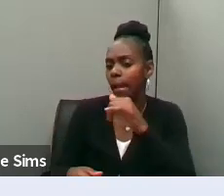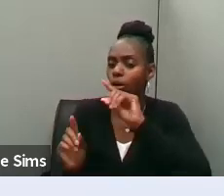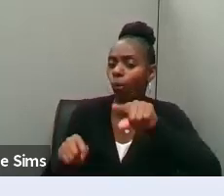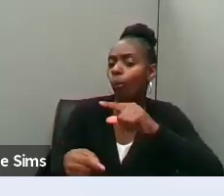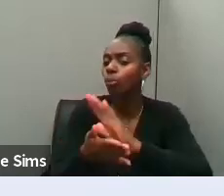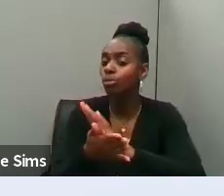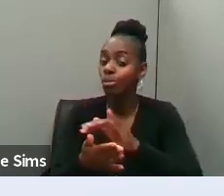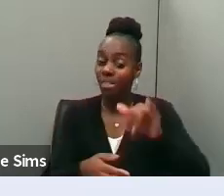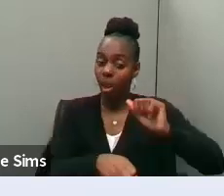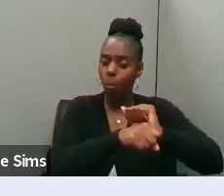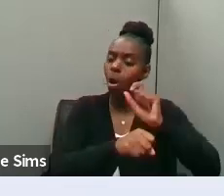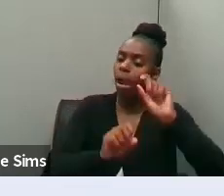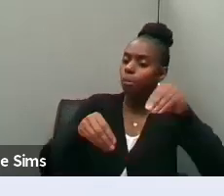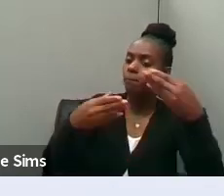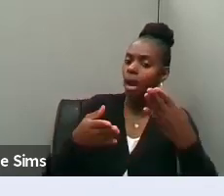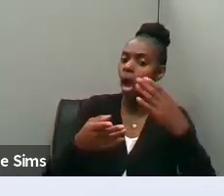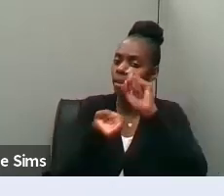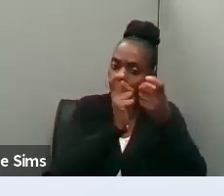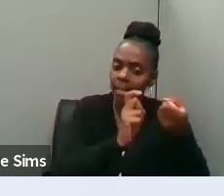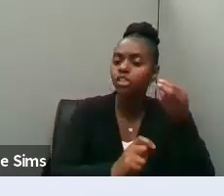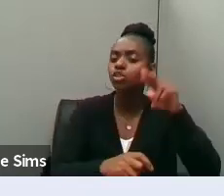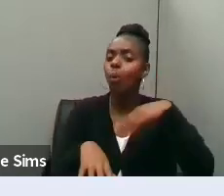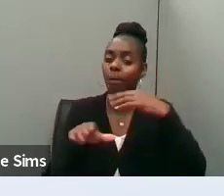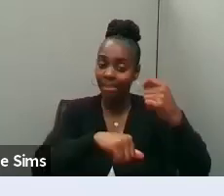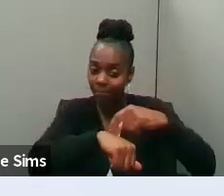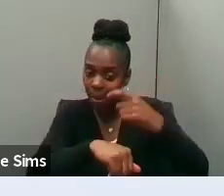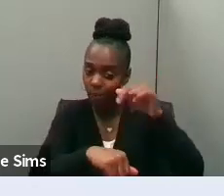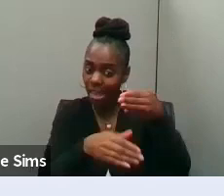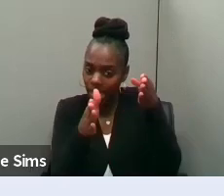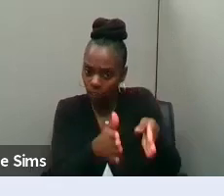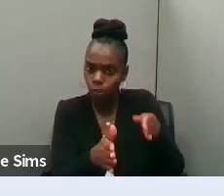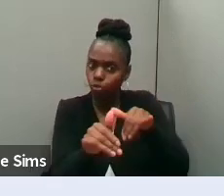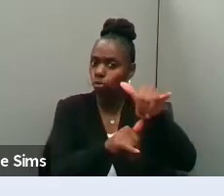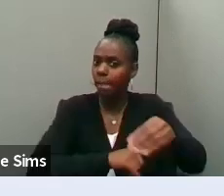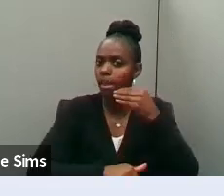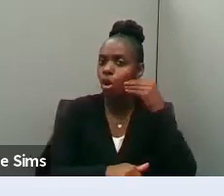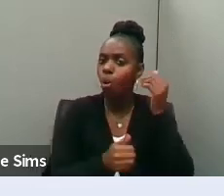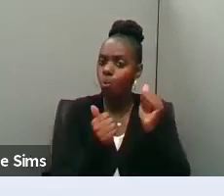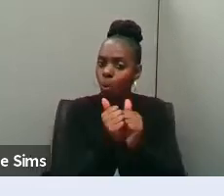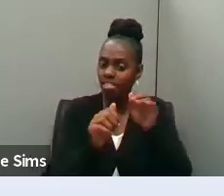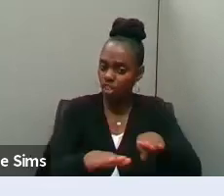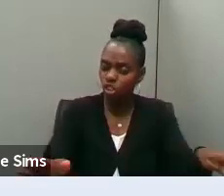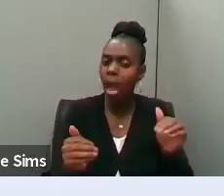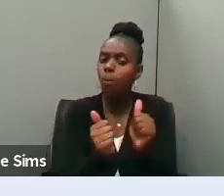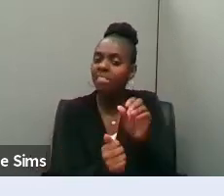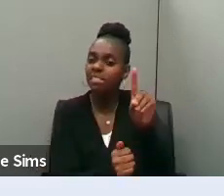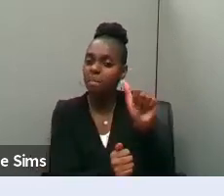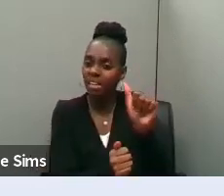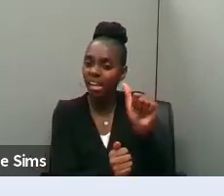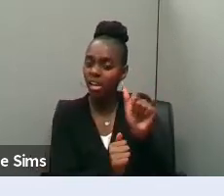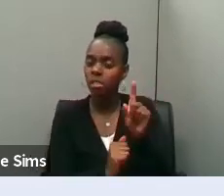to provide accommodations or leave time in order for that individual to stay home with their child with a